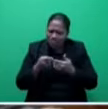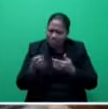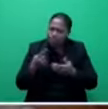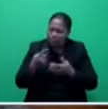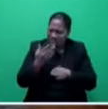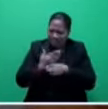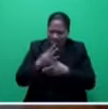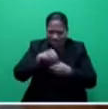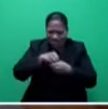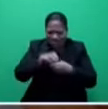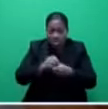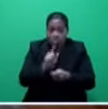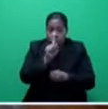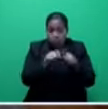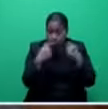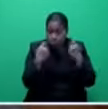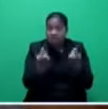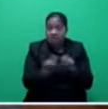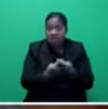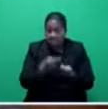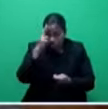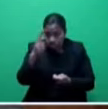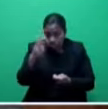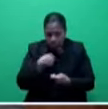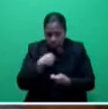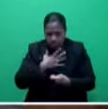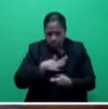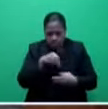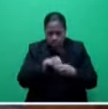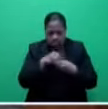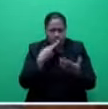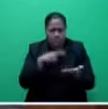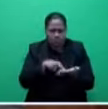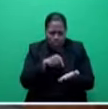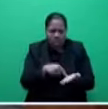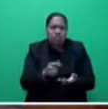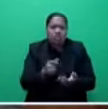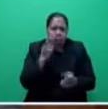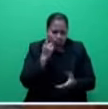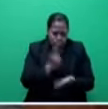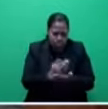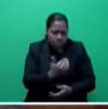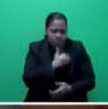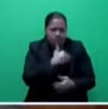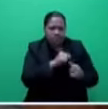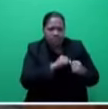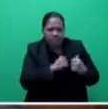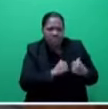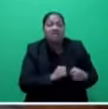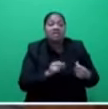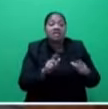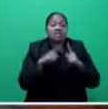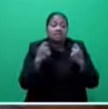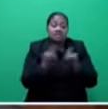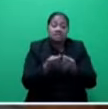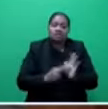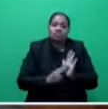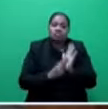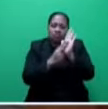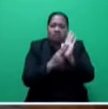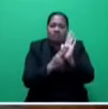Our one team, Mr. Speaker, that I'd like to put on record that touched my heart was our team from the Northern Division Education